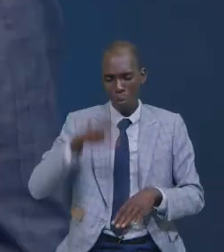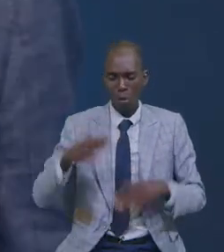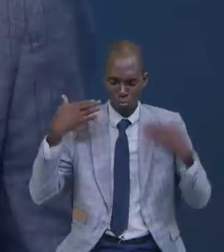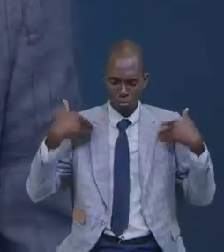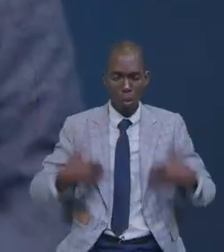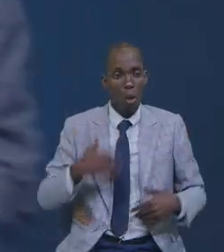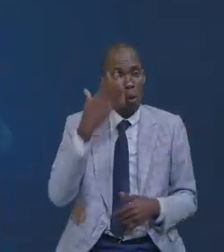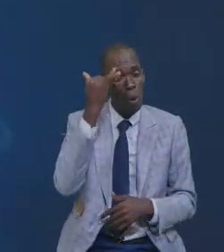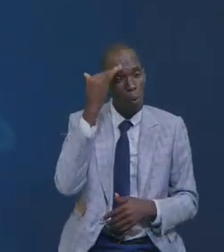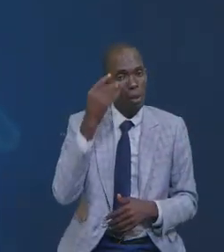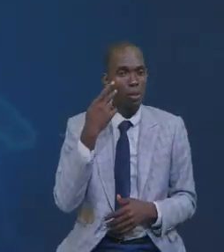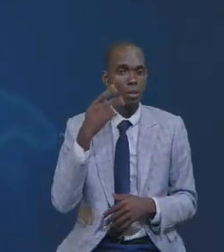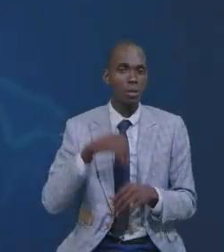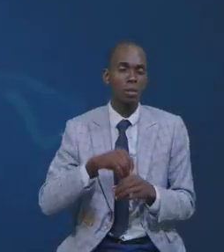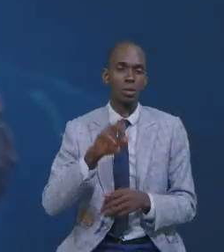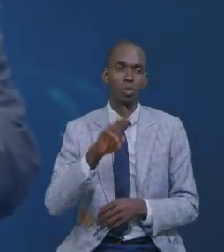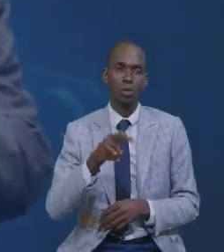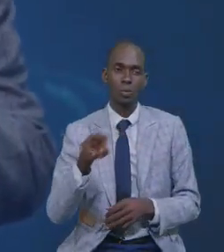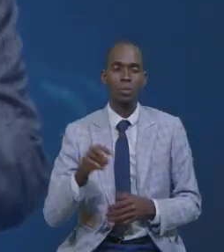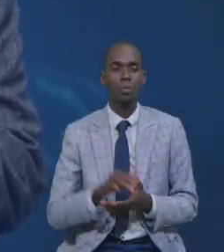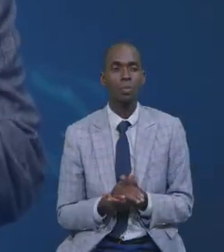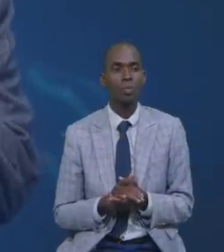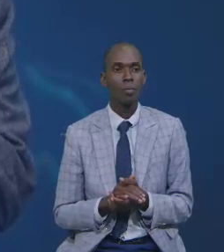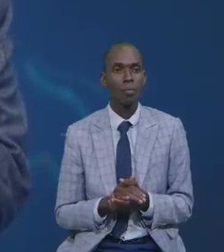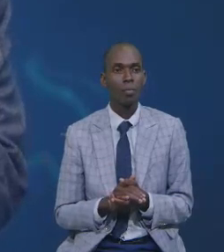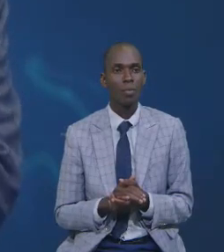Verse 22. Because